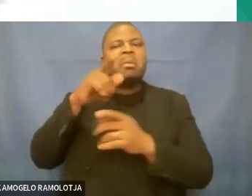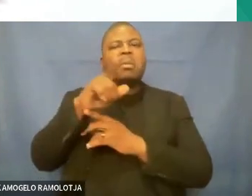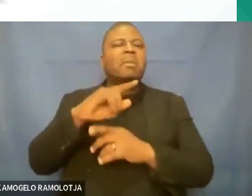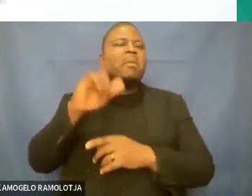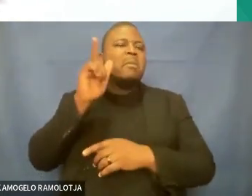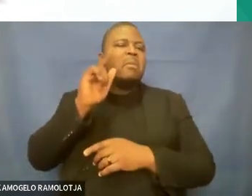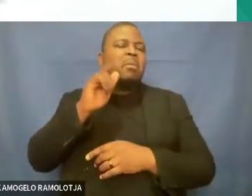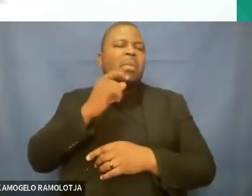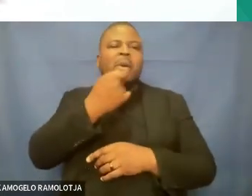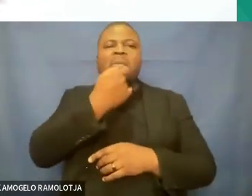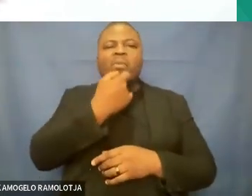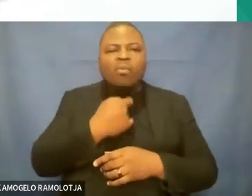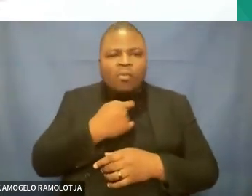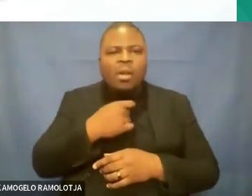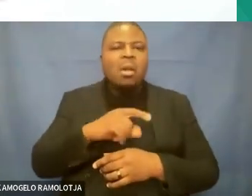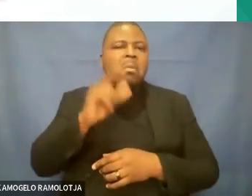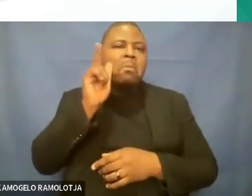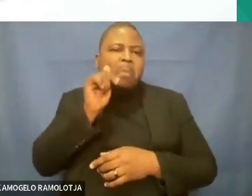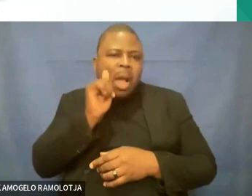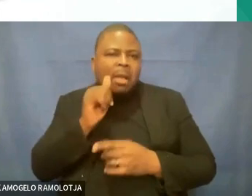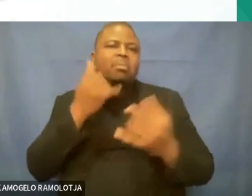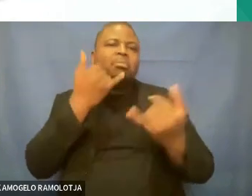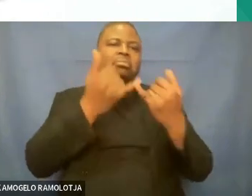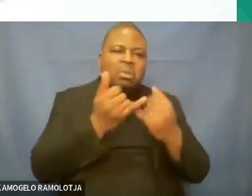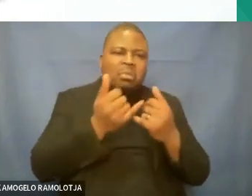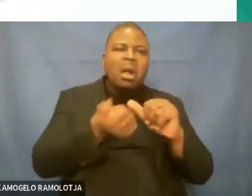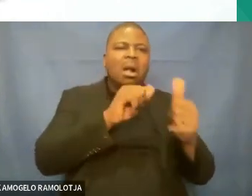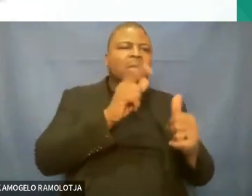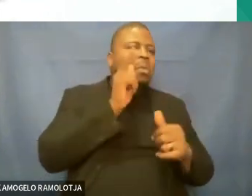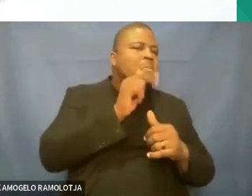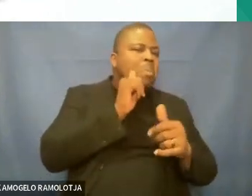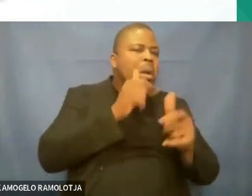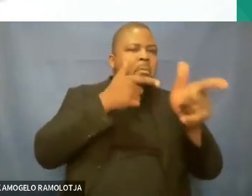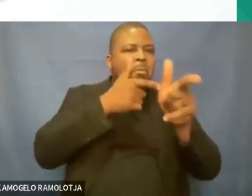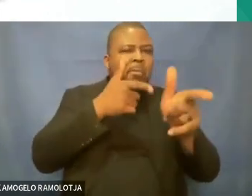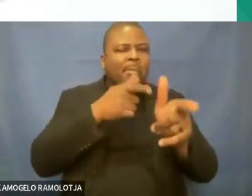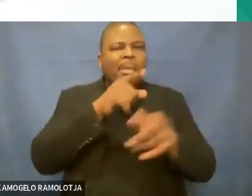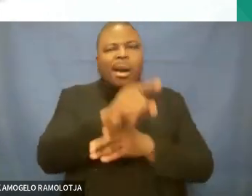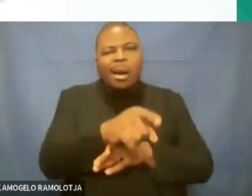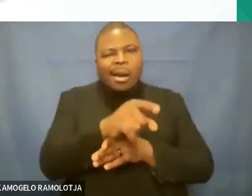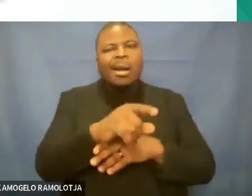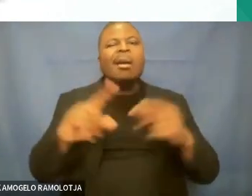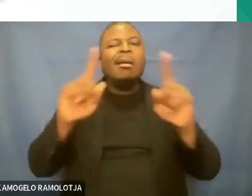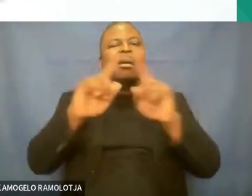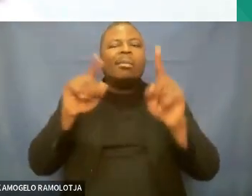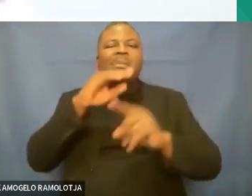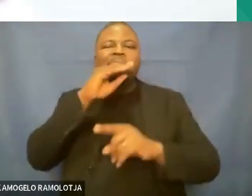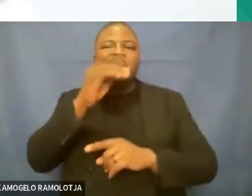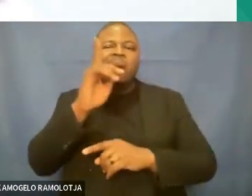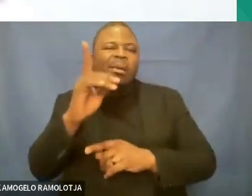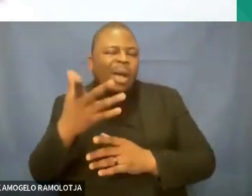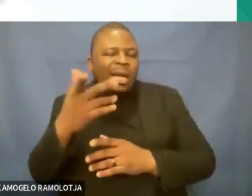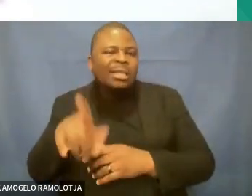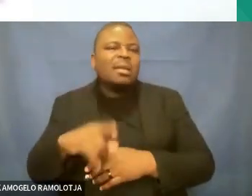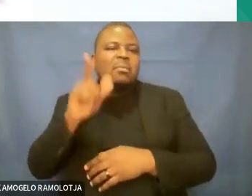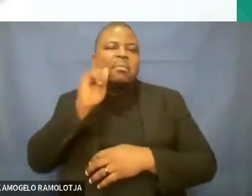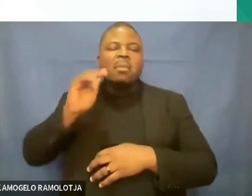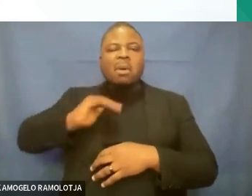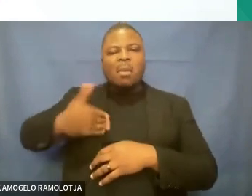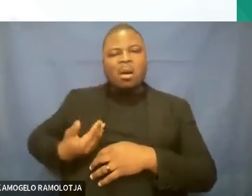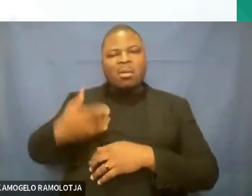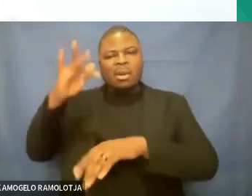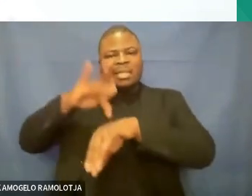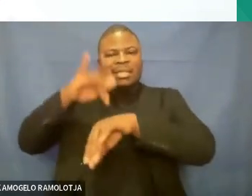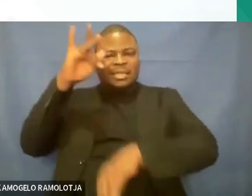young transgender community, what does gender responsiveness, gender sensitivity, and gender